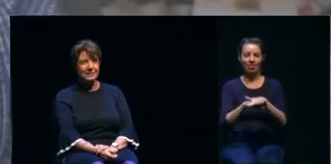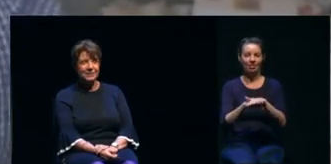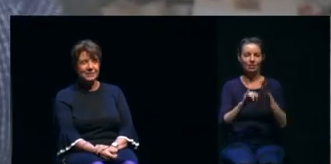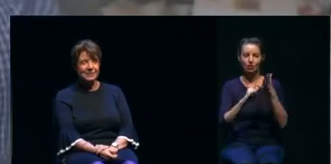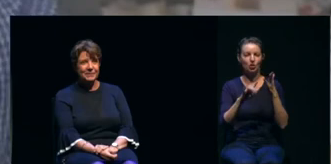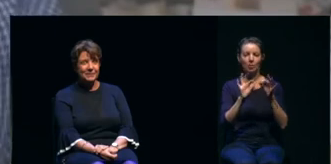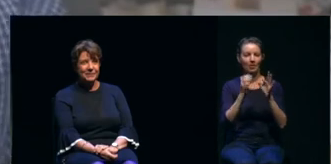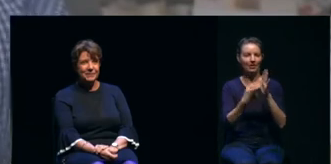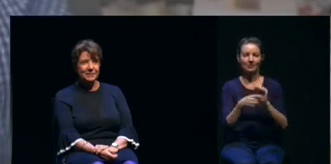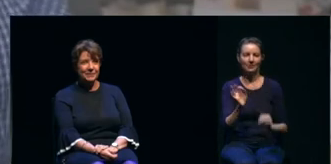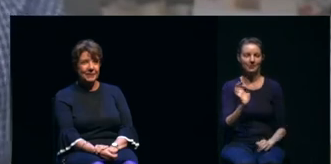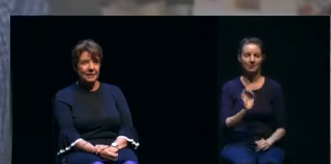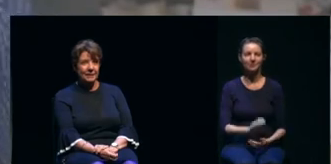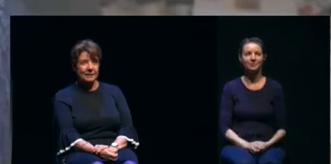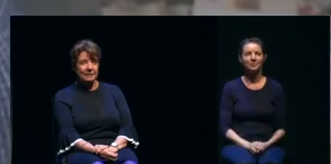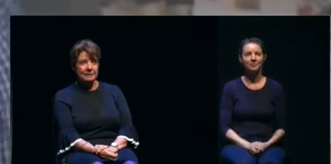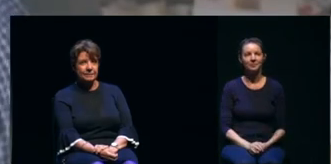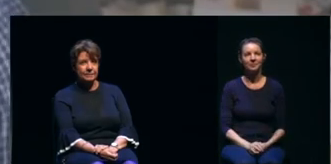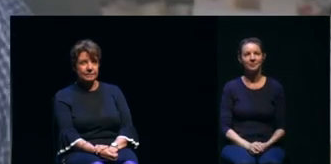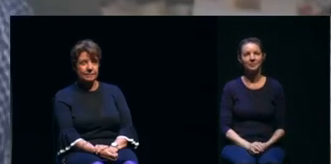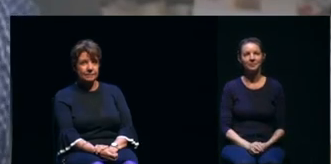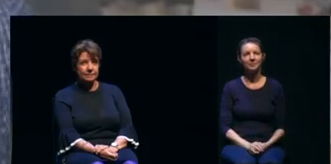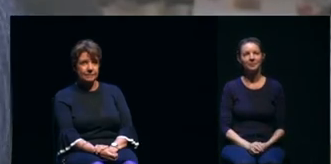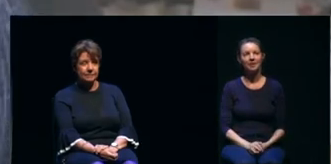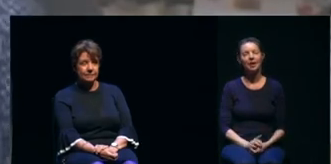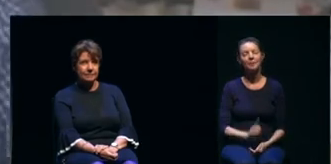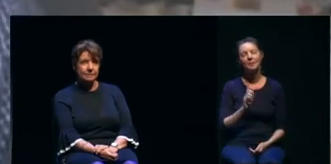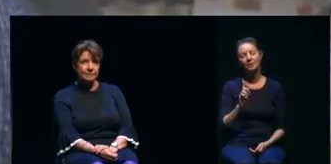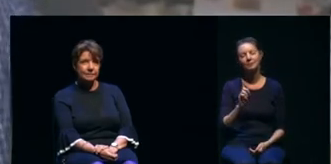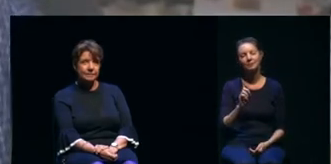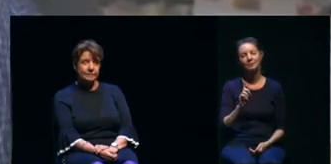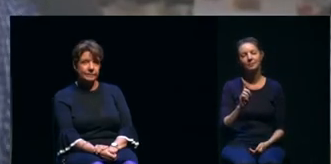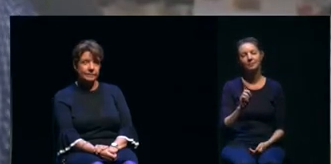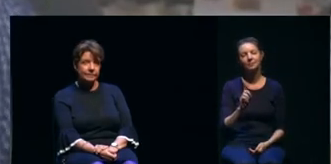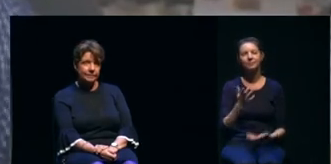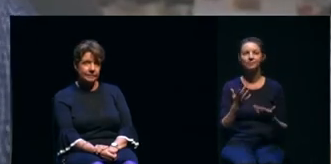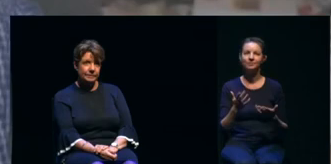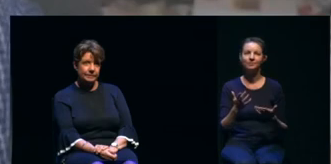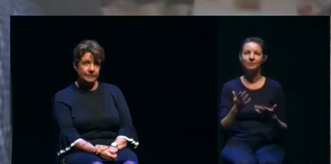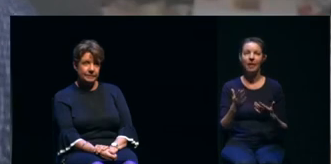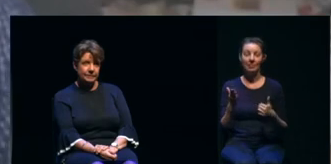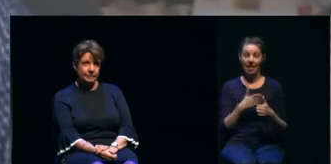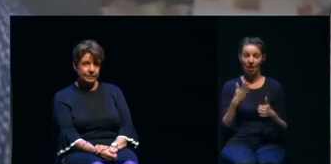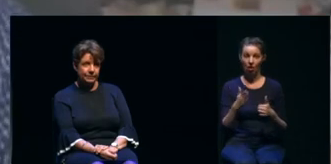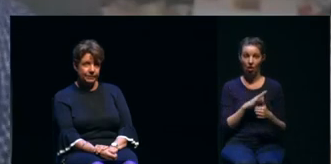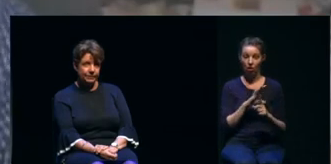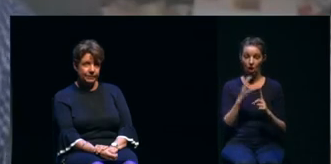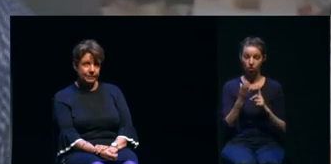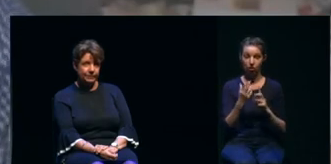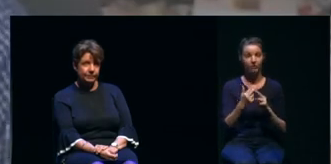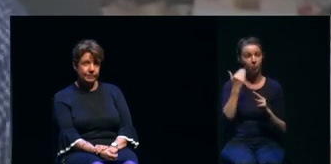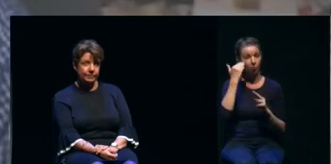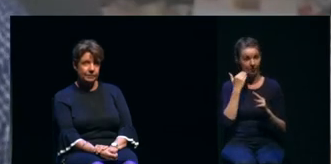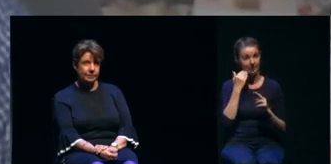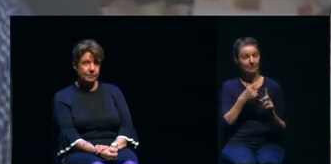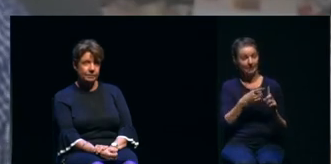But it's just... It was just acknowledging this awful thing. And also, like, so much of the alcohol culture, I think, for women and particularly for